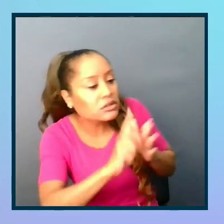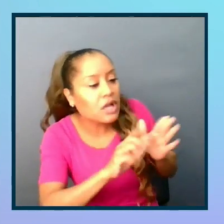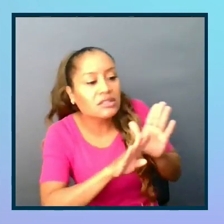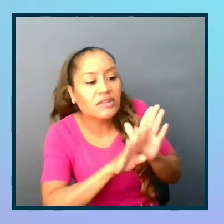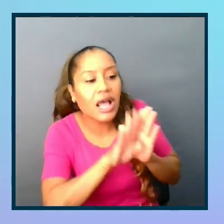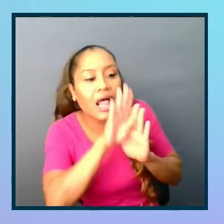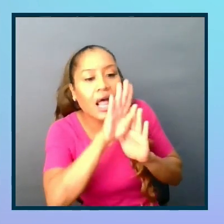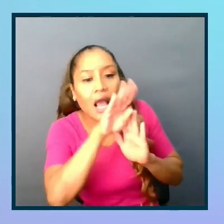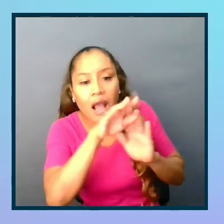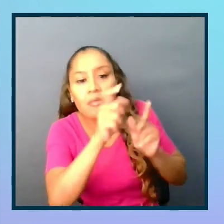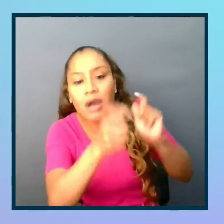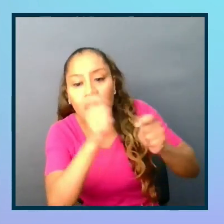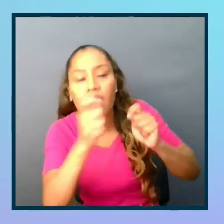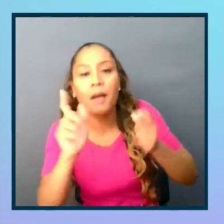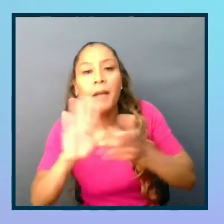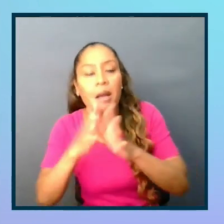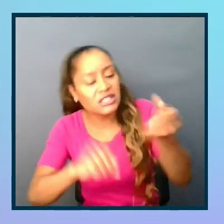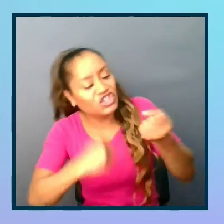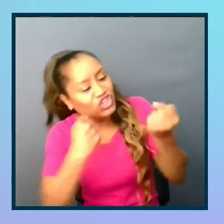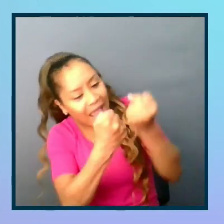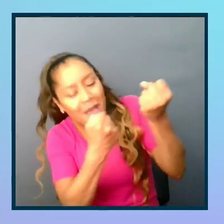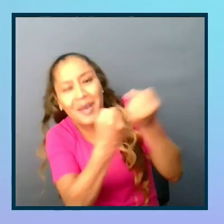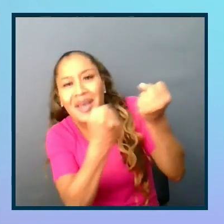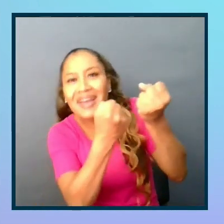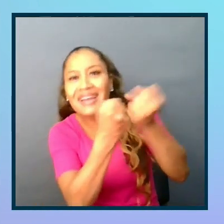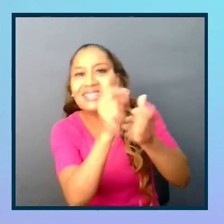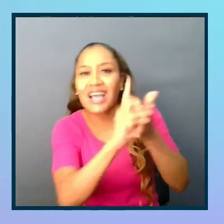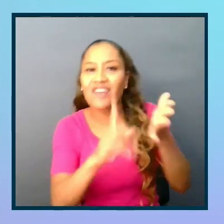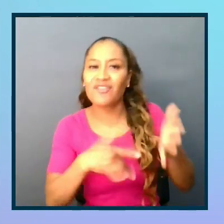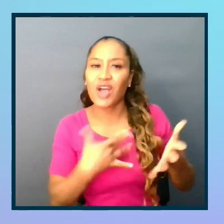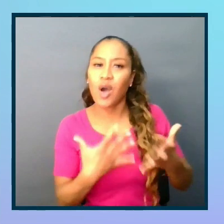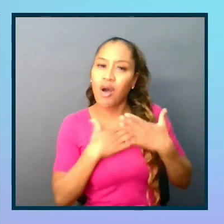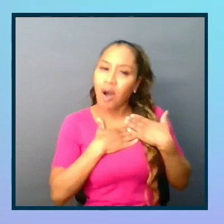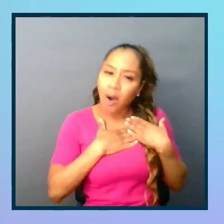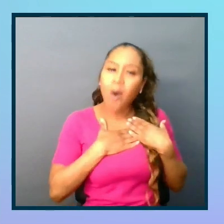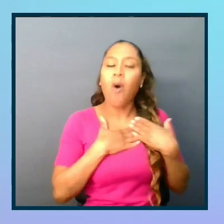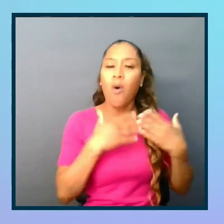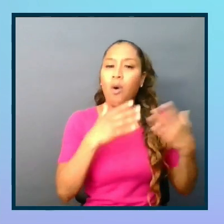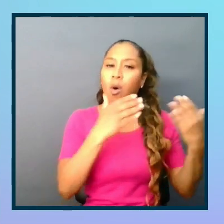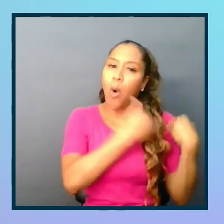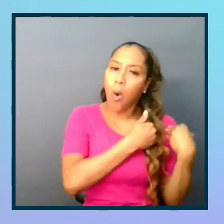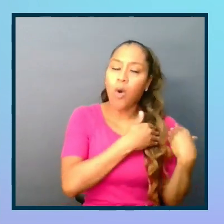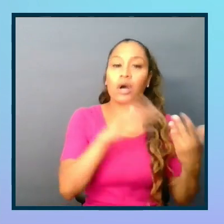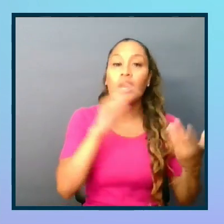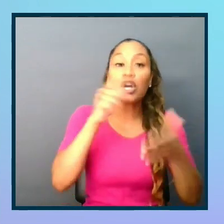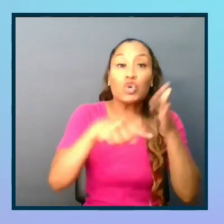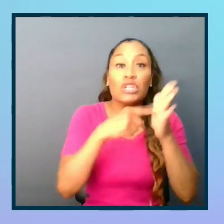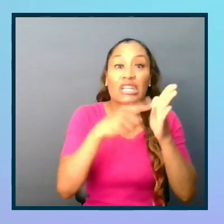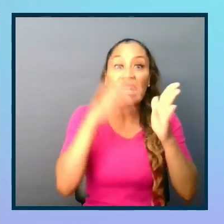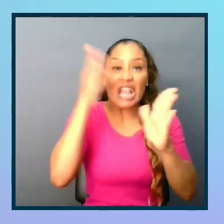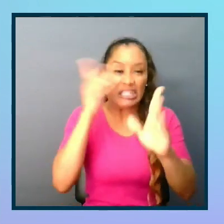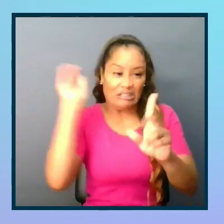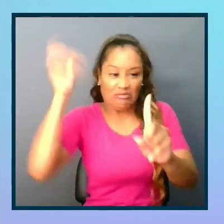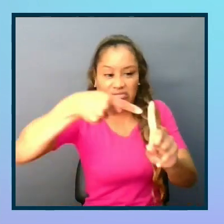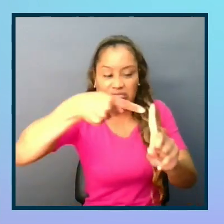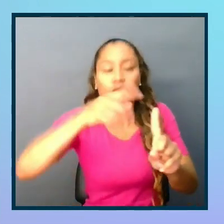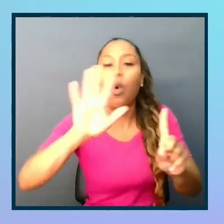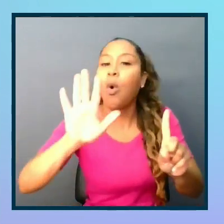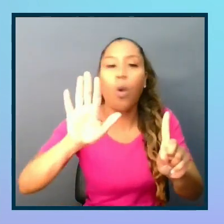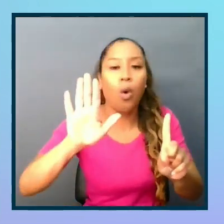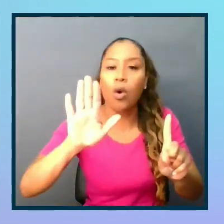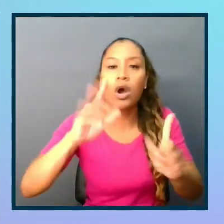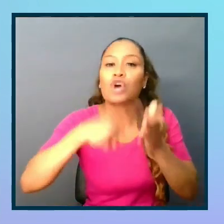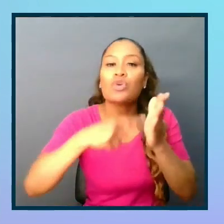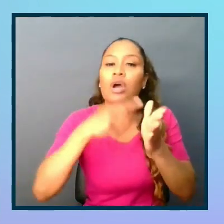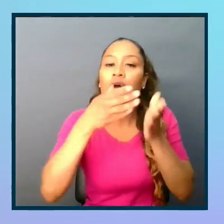And so they become a champion for the design and feel a sense of ownership for the design. So the critique is less towards an individual and more towards the